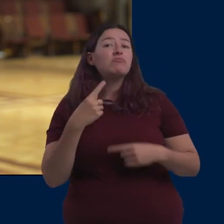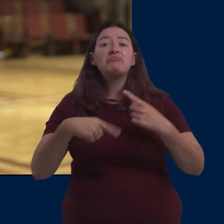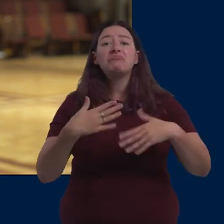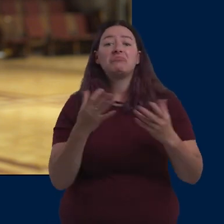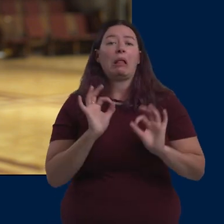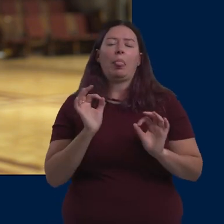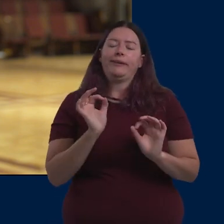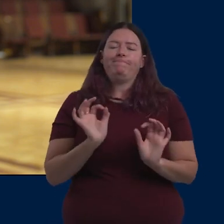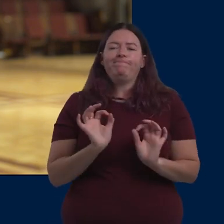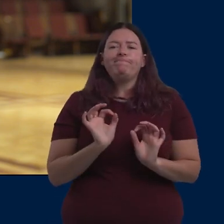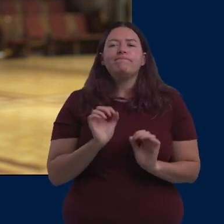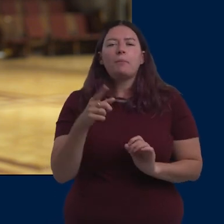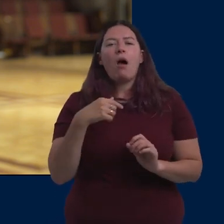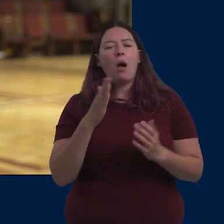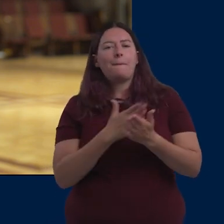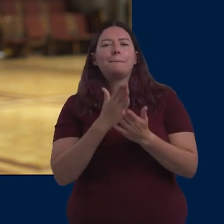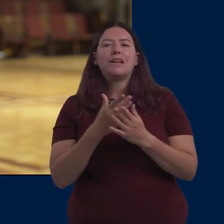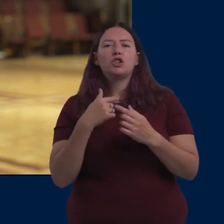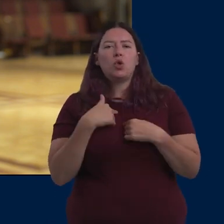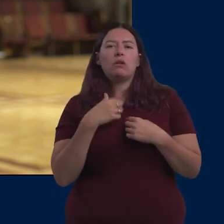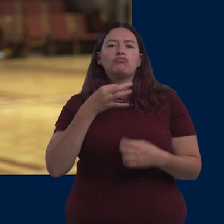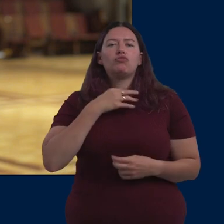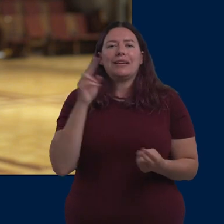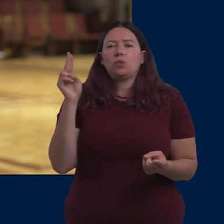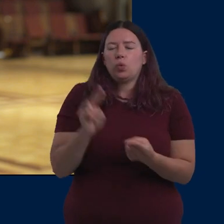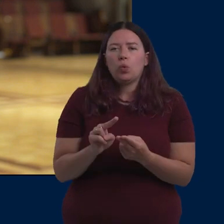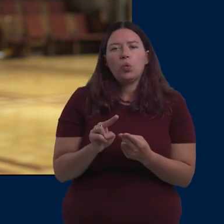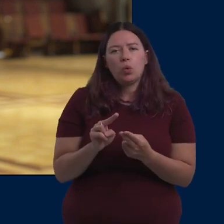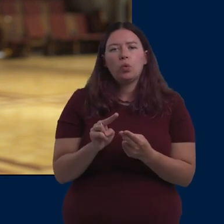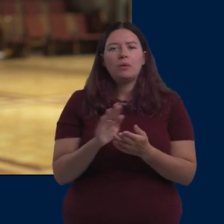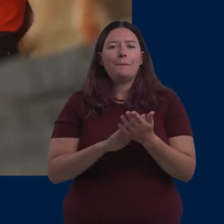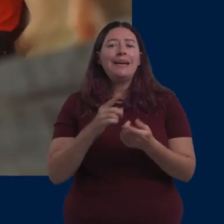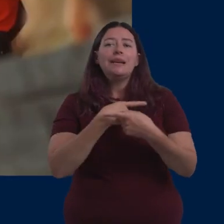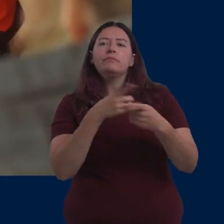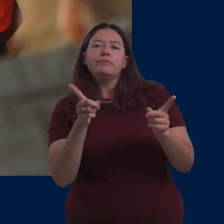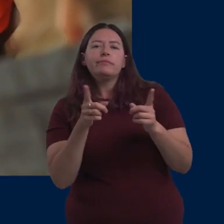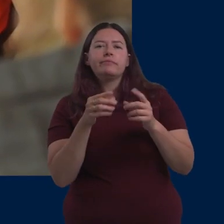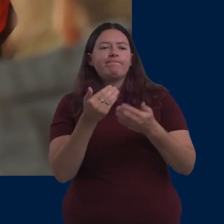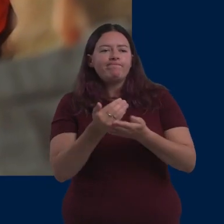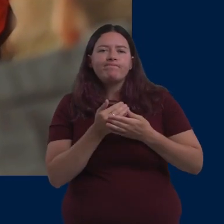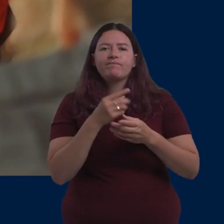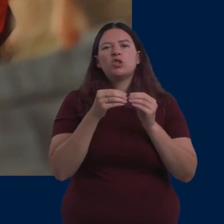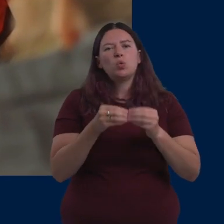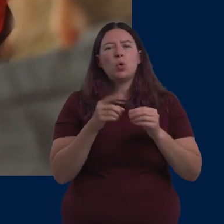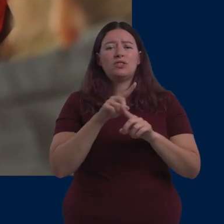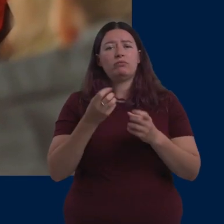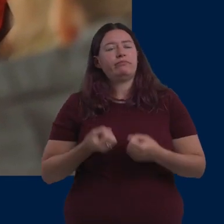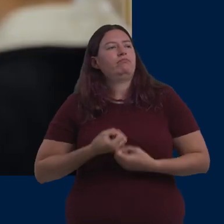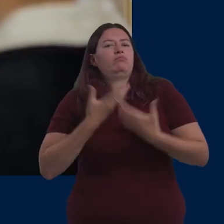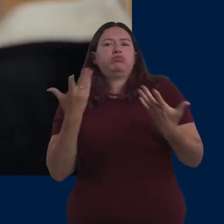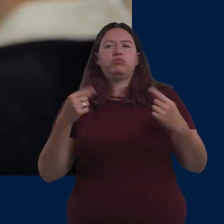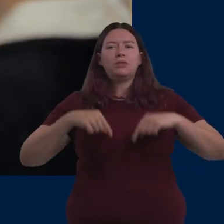Nothing in life is risk-free, but we will do everything in our power to minimise risk and to protect you so that you can flourish